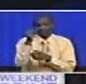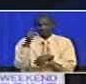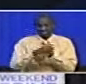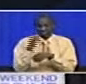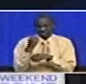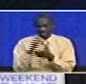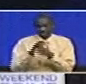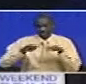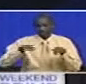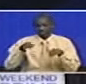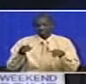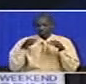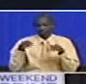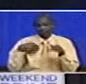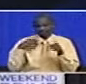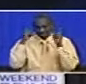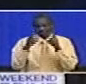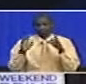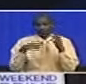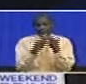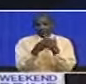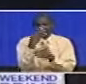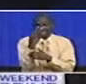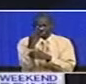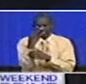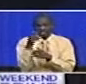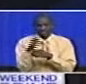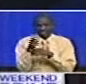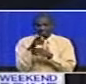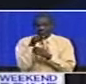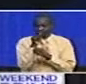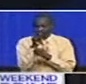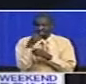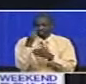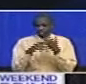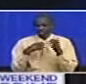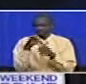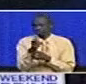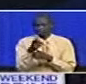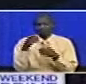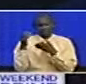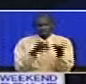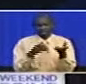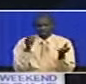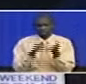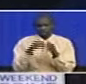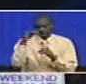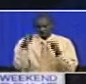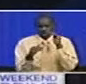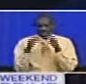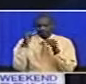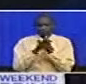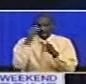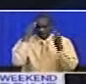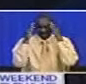days pending determination of an appeal by three mainstream media houses. The switch off brought to the fore the low level of awareness